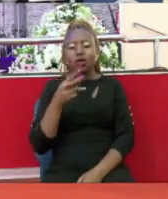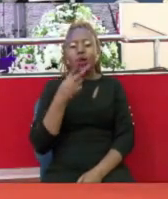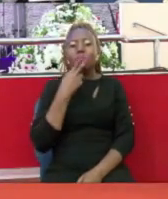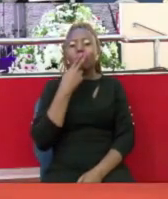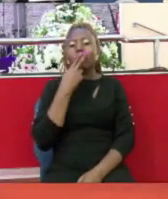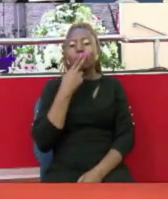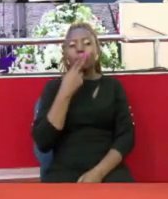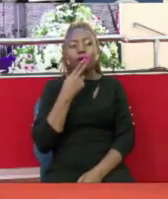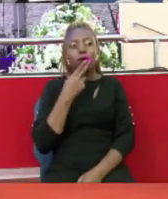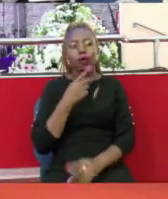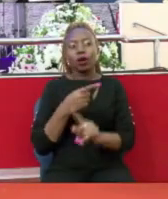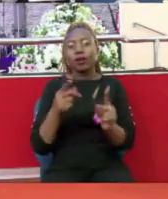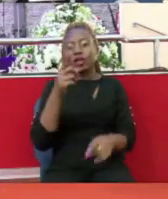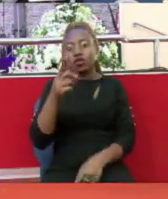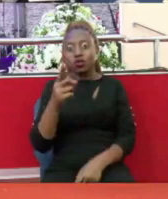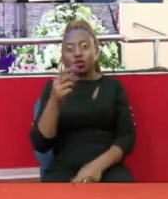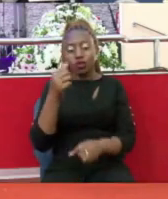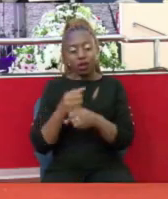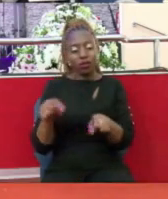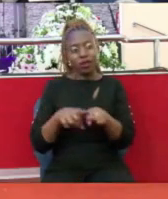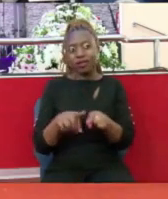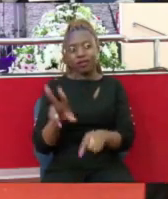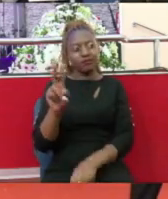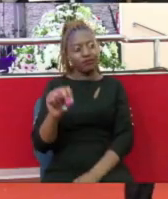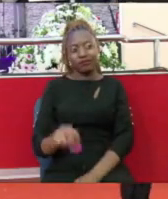place. Unaonyesha kwa matendo kwa kutofuta sigara.